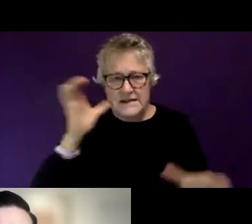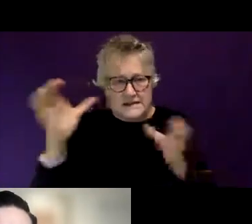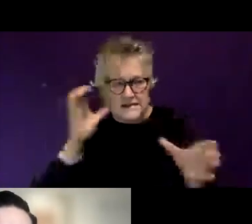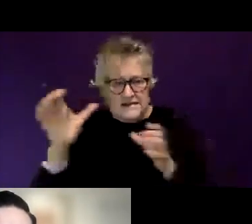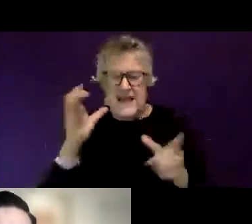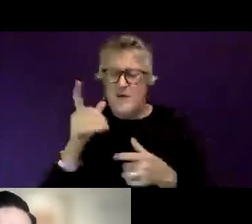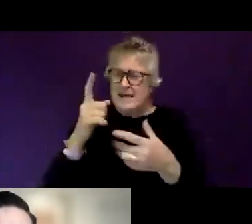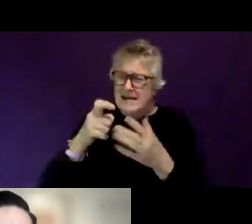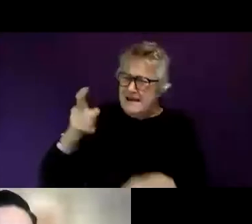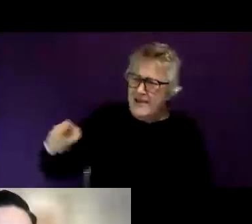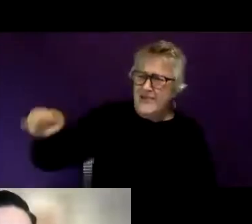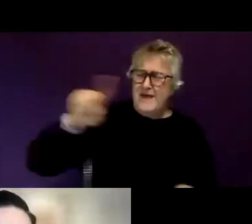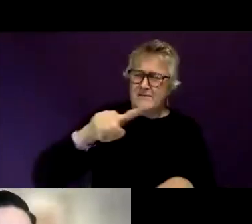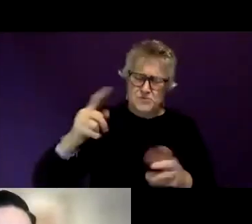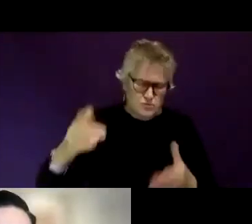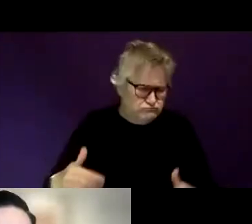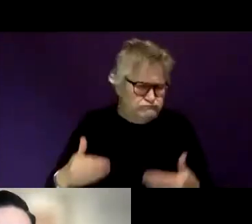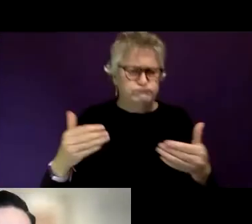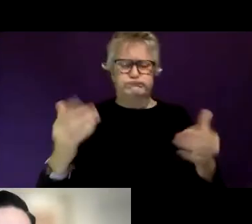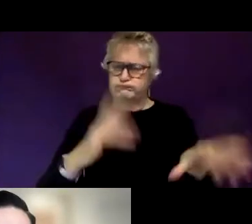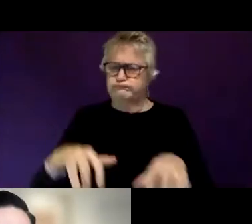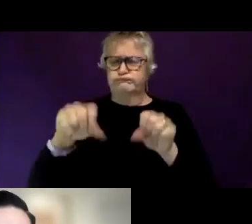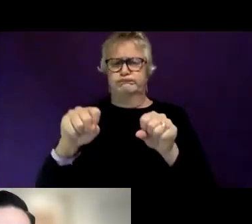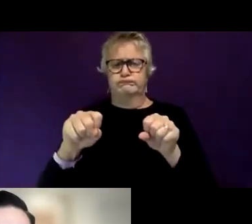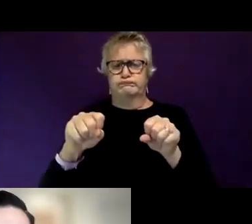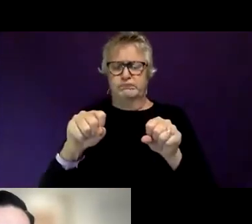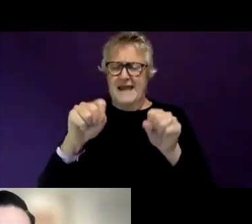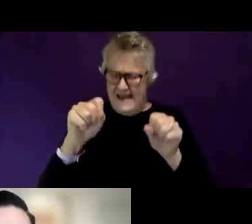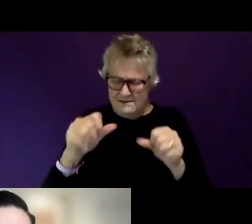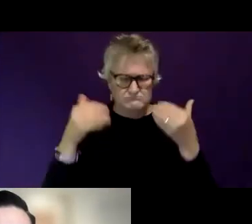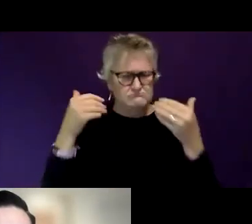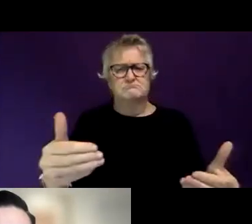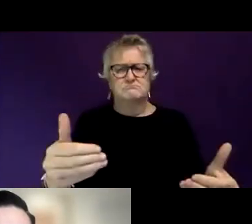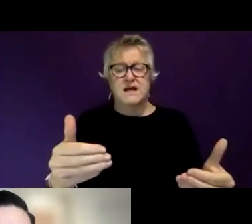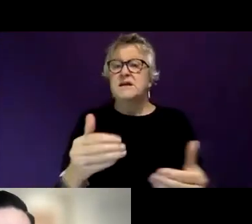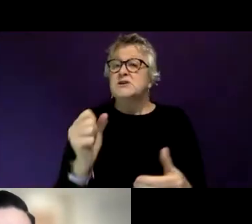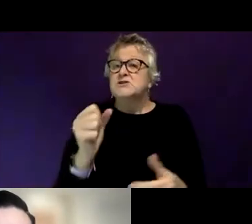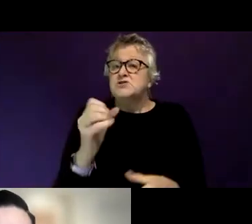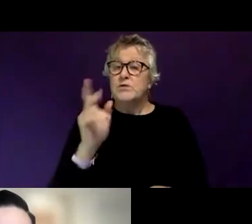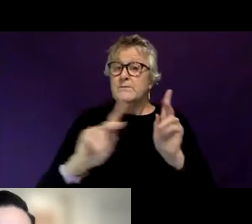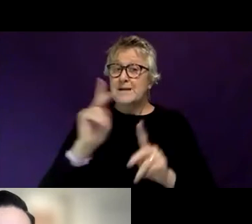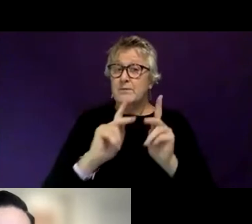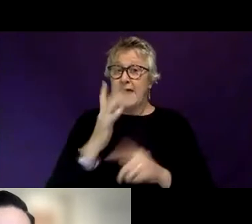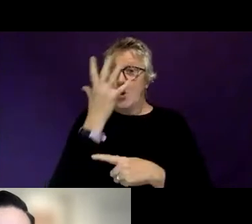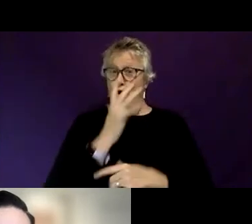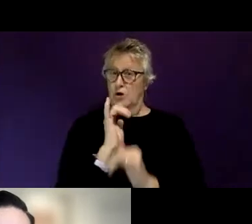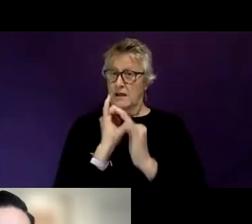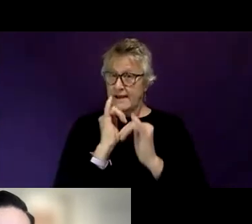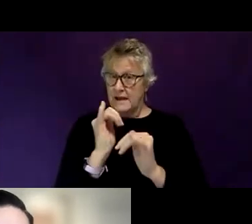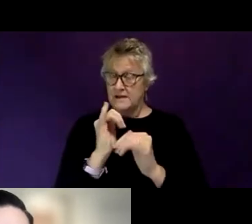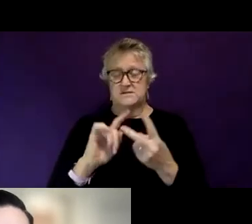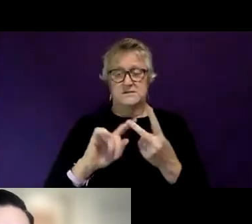step up and have their voices heard so that people can look like us and talk like us and, you